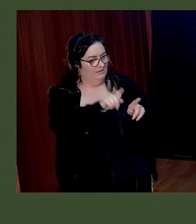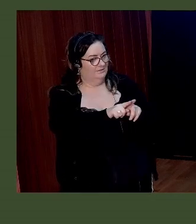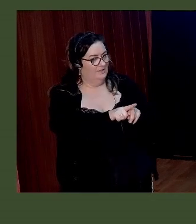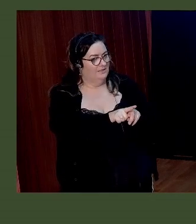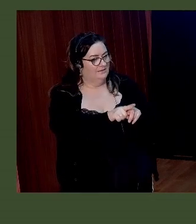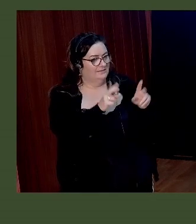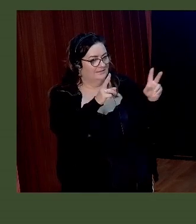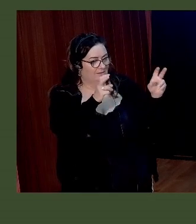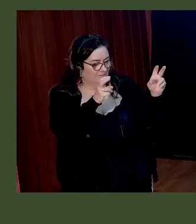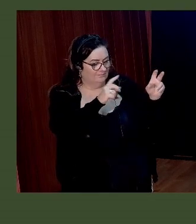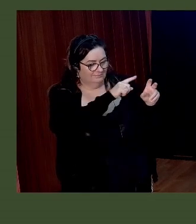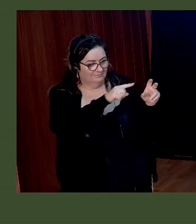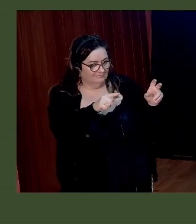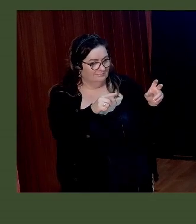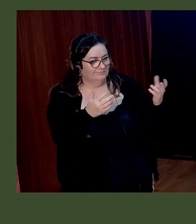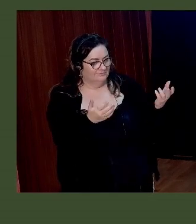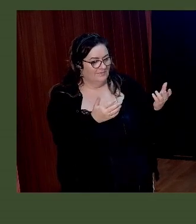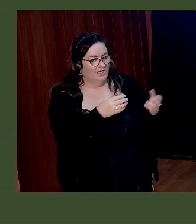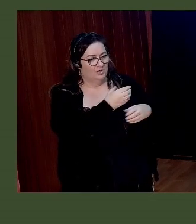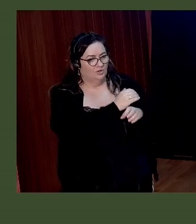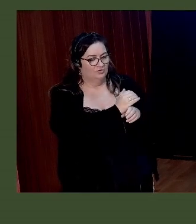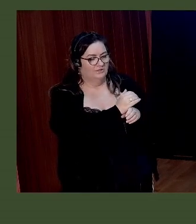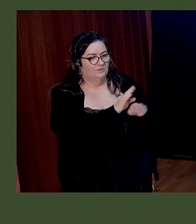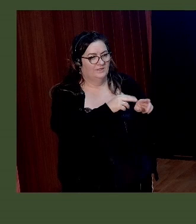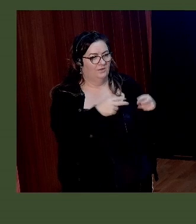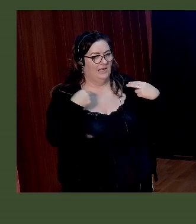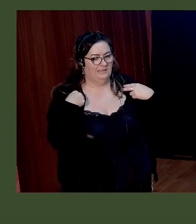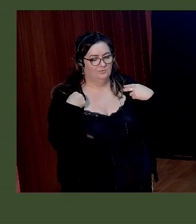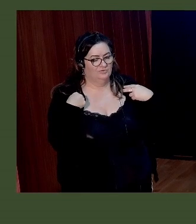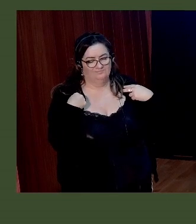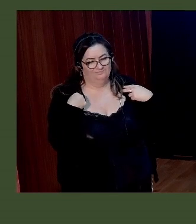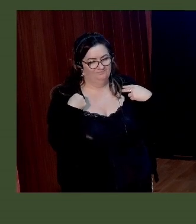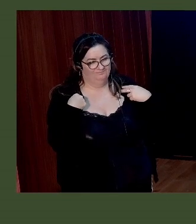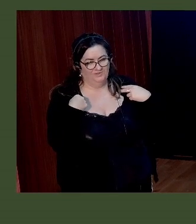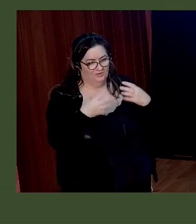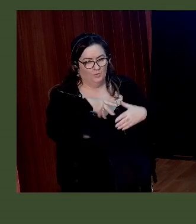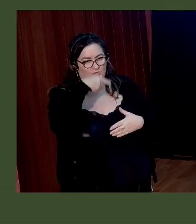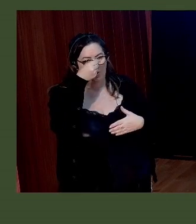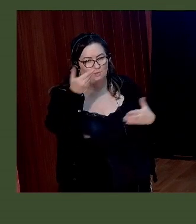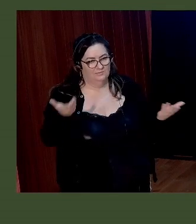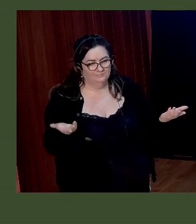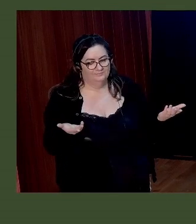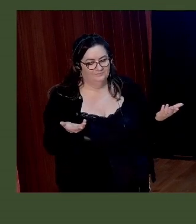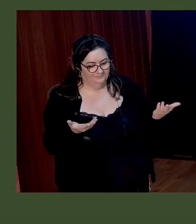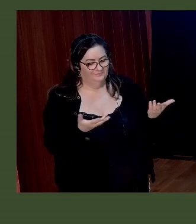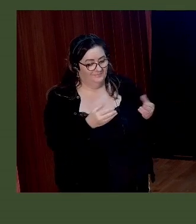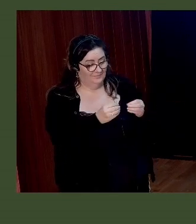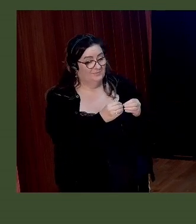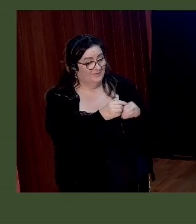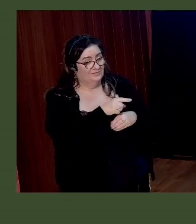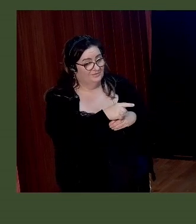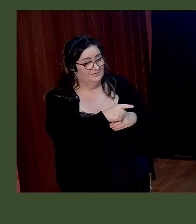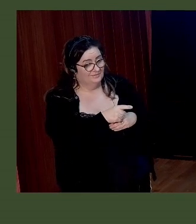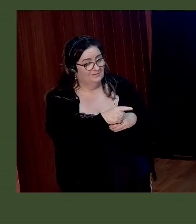The slogan "Tirgan Changa, Tirgan Alma," country without a language, is a language without a soul, mentioned by Conor Gaeilge and through the work